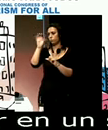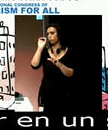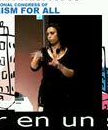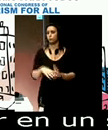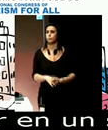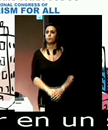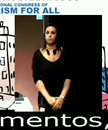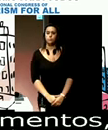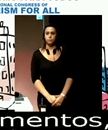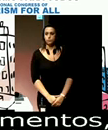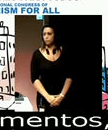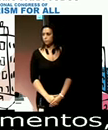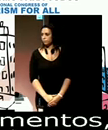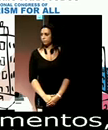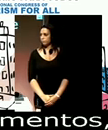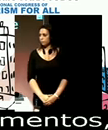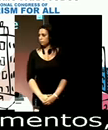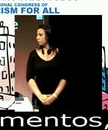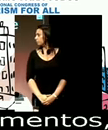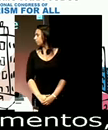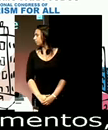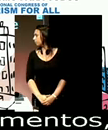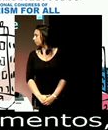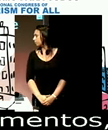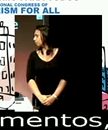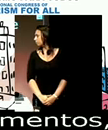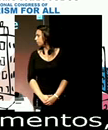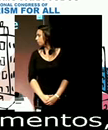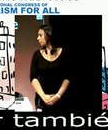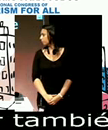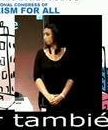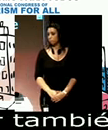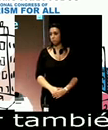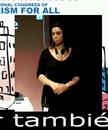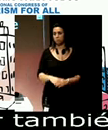offer. So we want to include all these offer in the site.